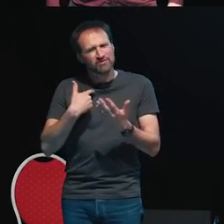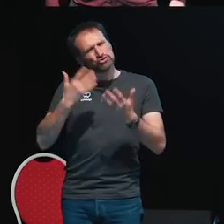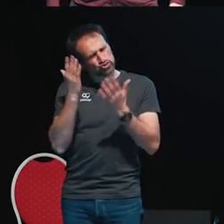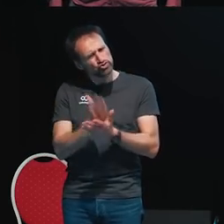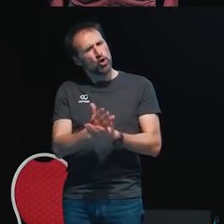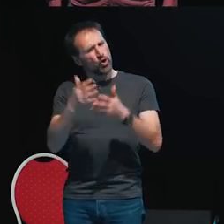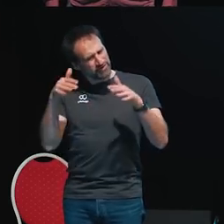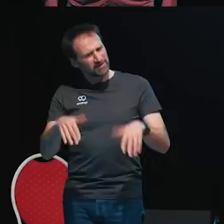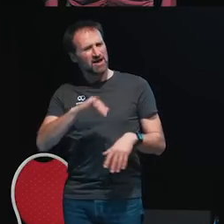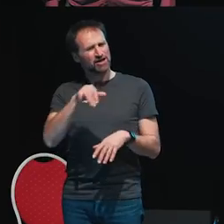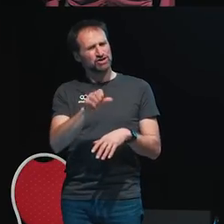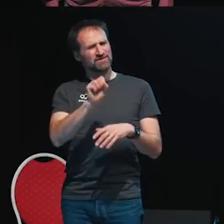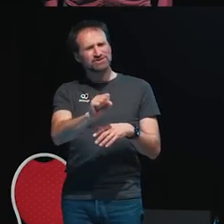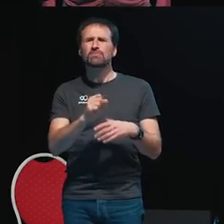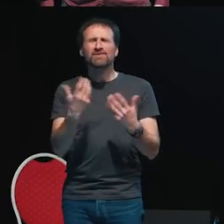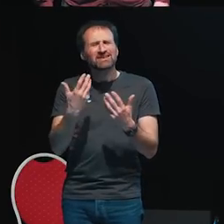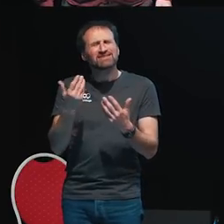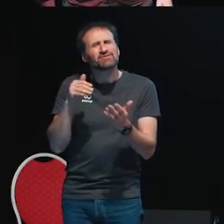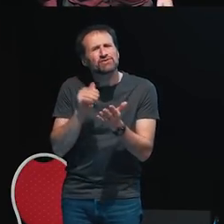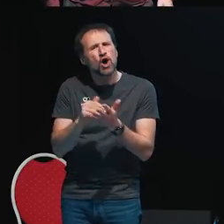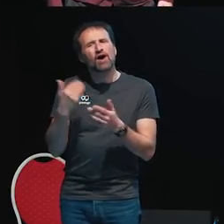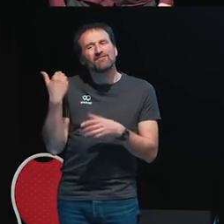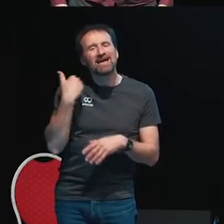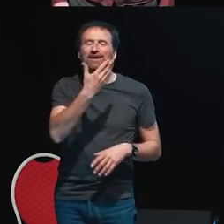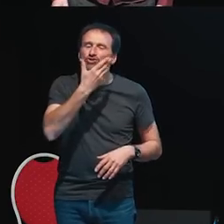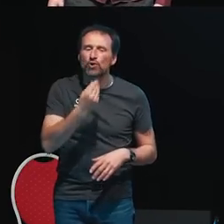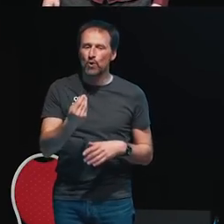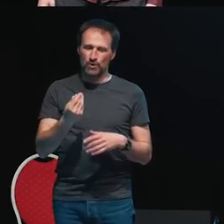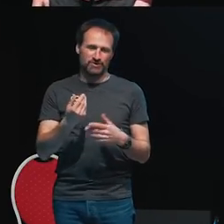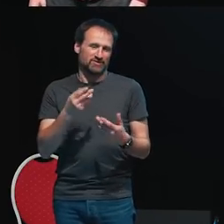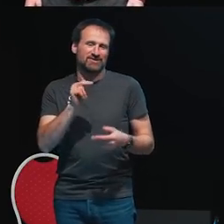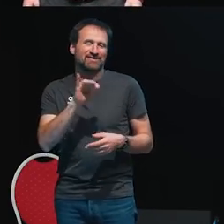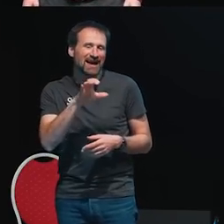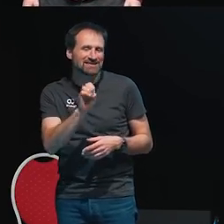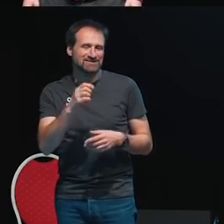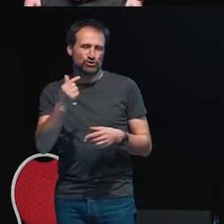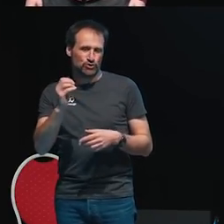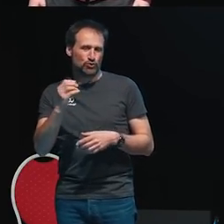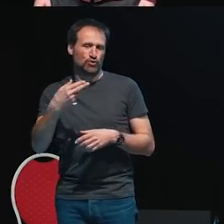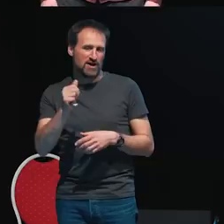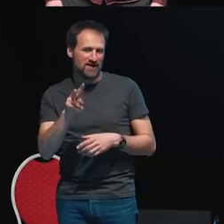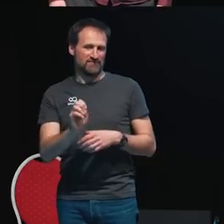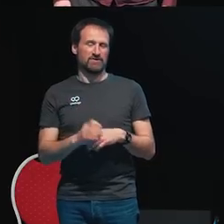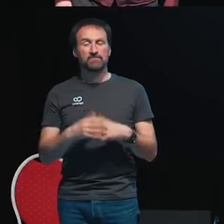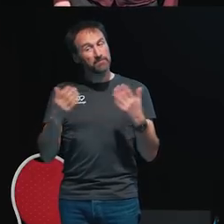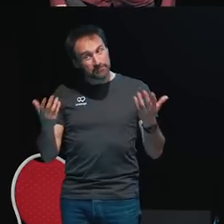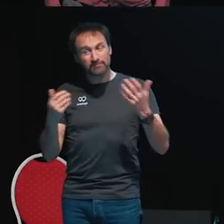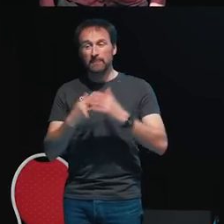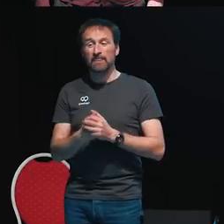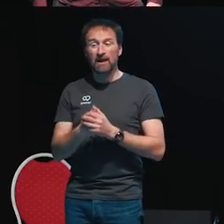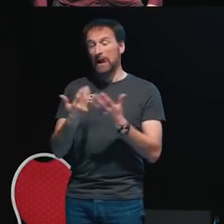have, what would still be nice to have? And what I'll be talking about is my